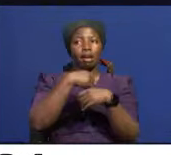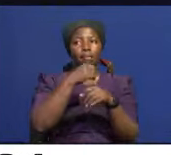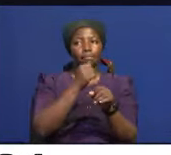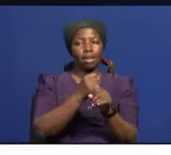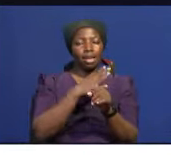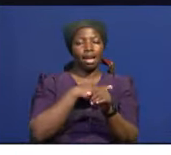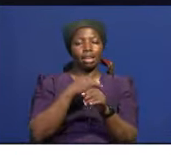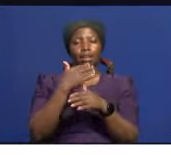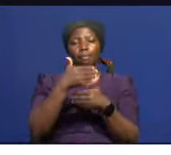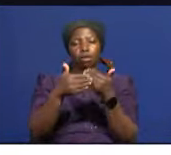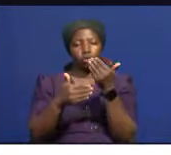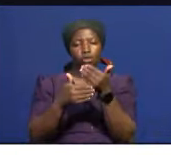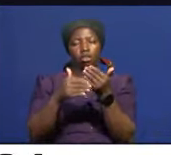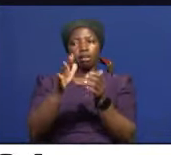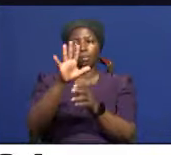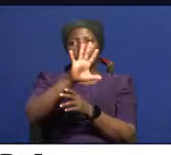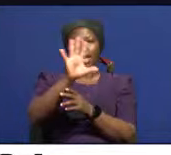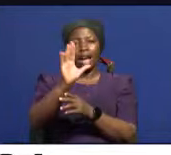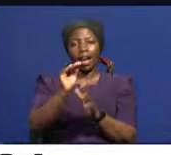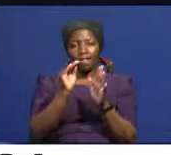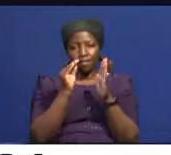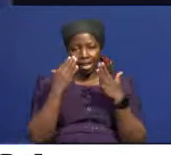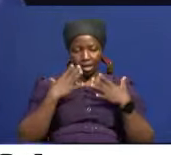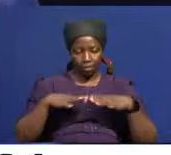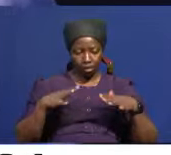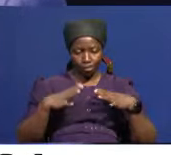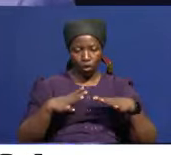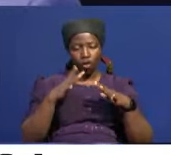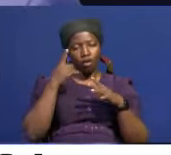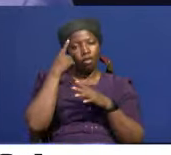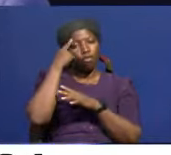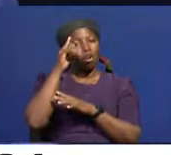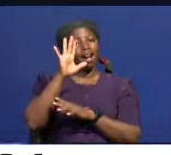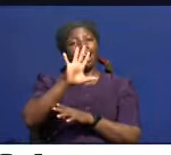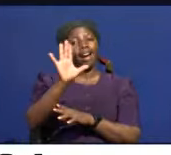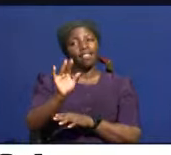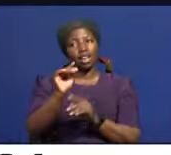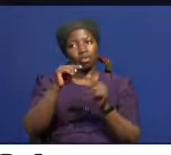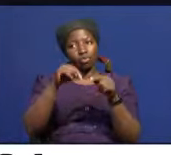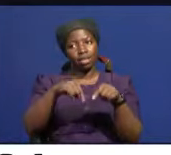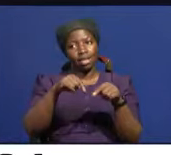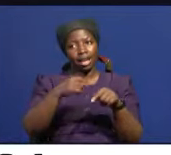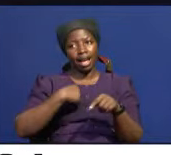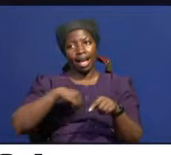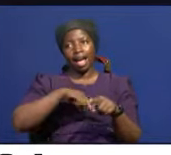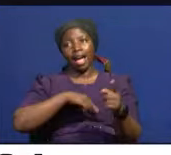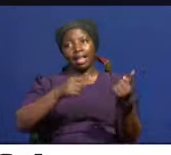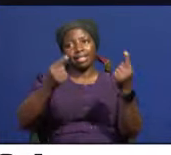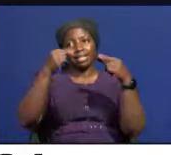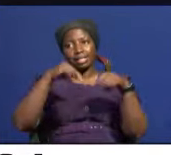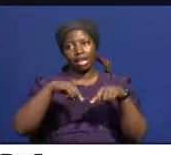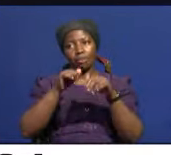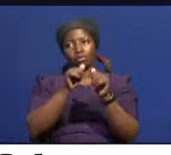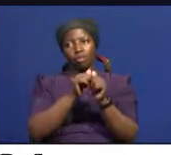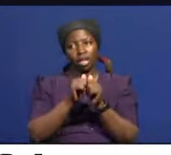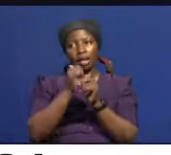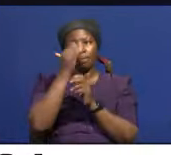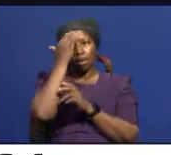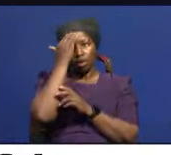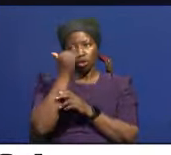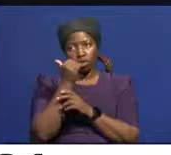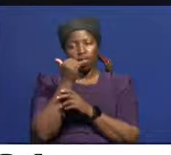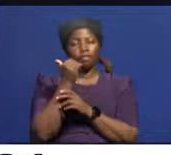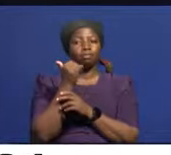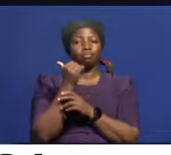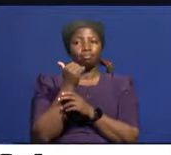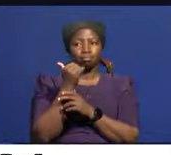Africans for Africa. Today, we come together inspired by the shared vision of a continent